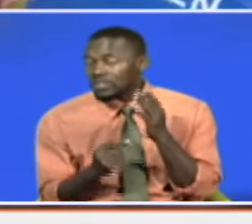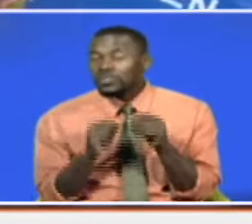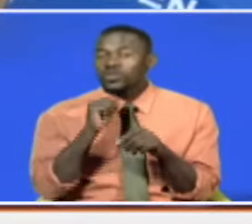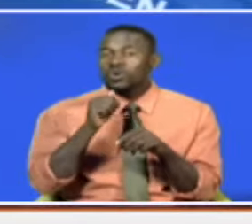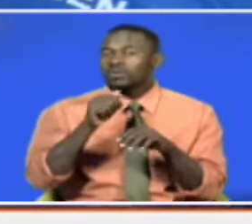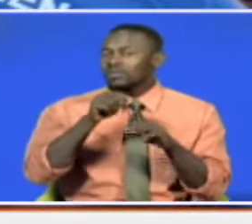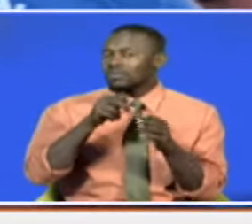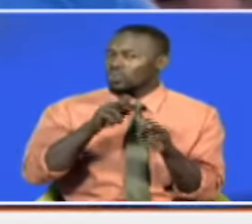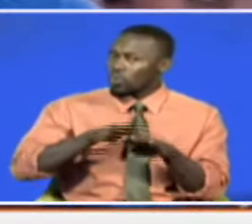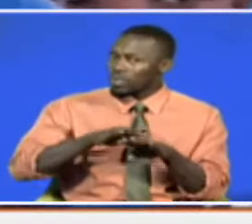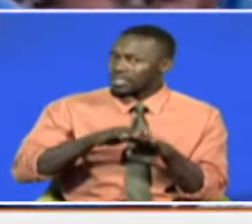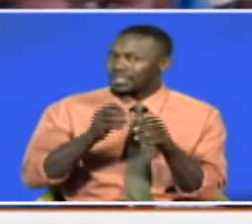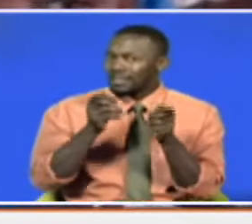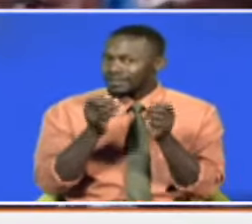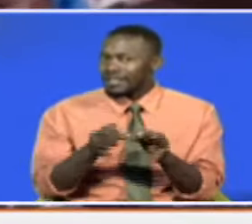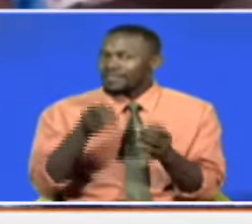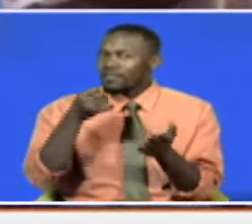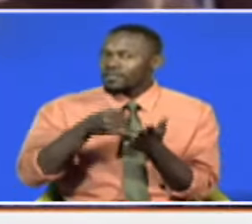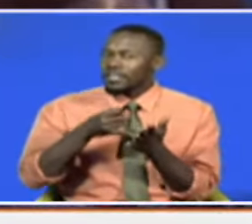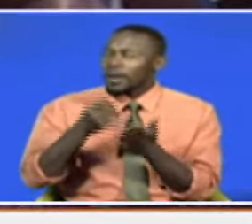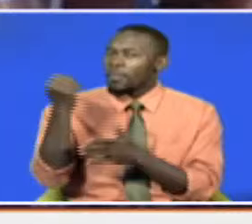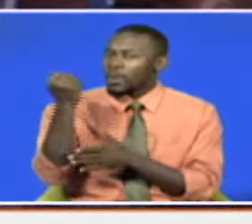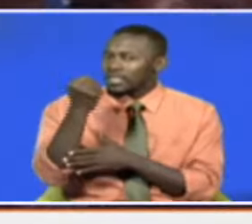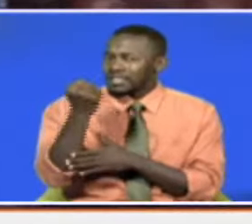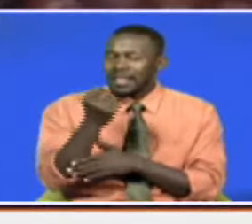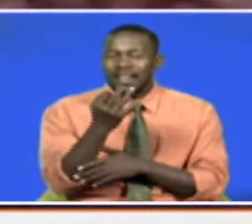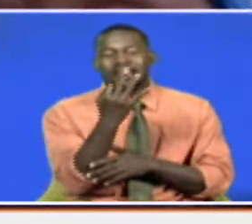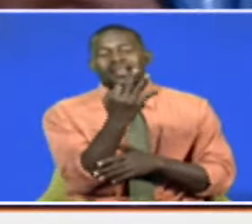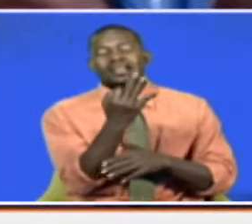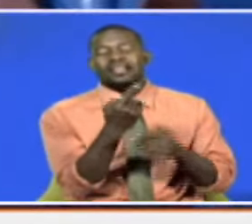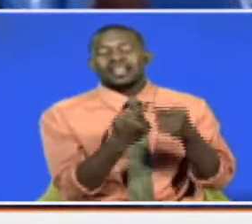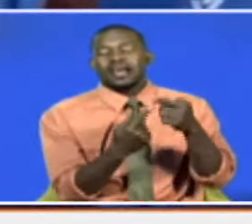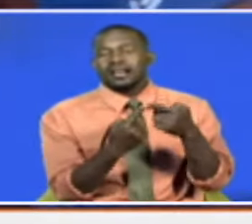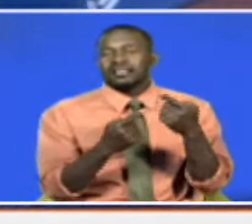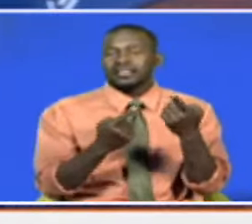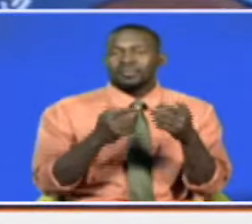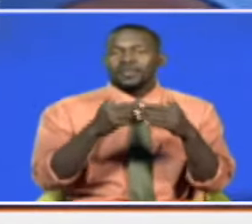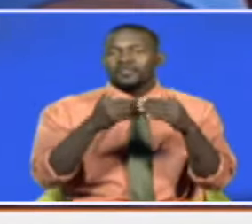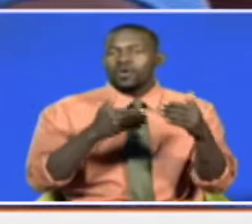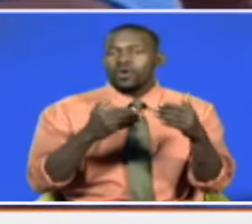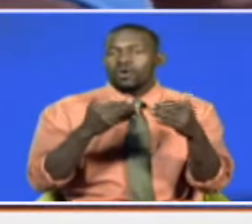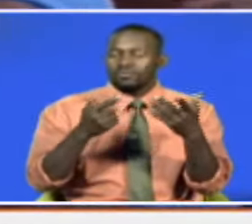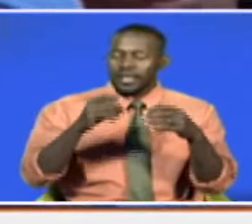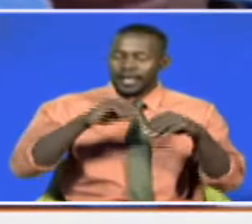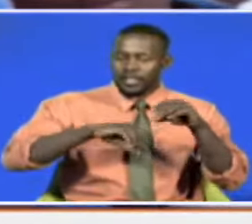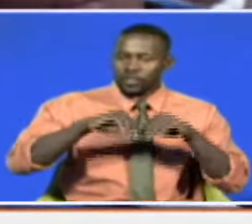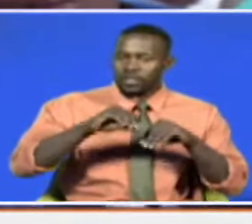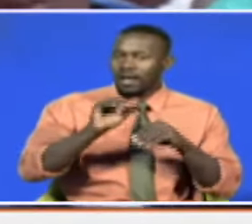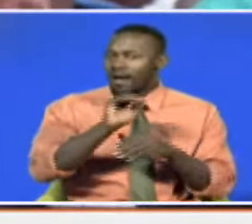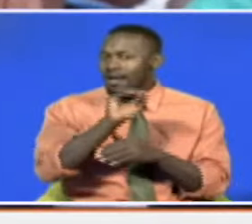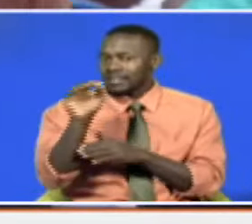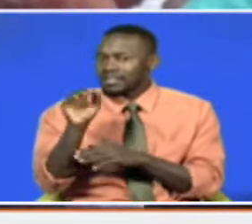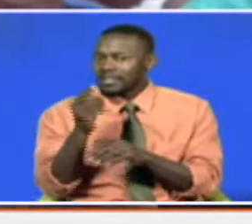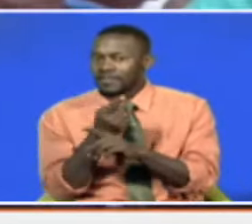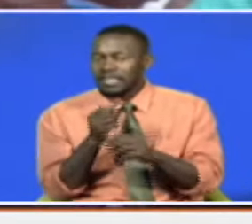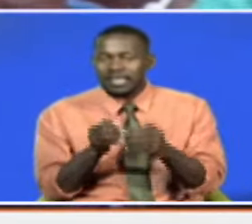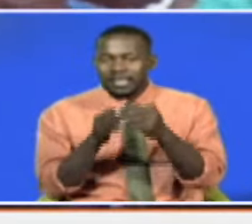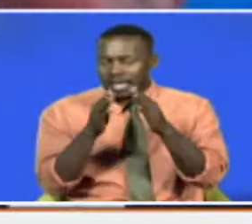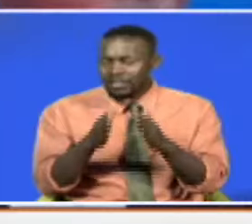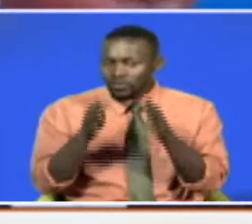campaigns 3 years before the next general election, urging leaders to focus on fulfilling the promises they made to voters